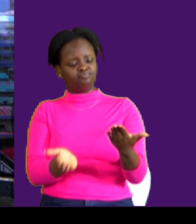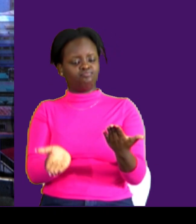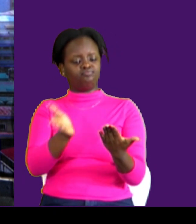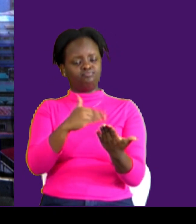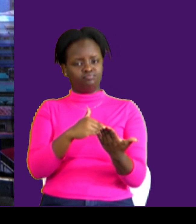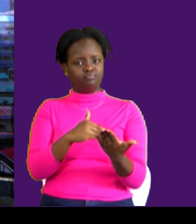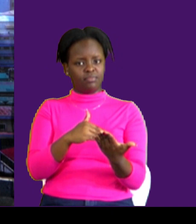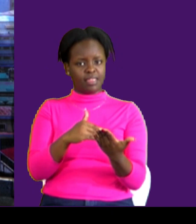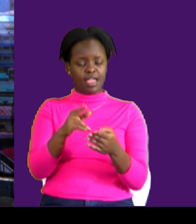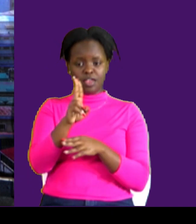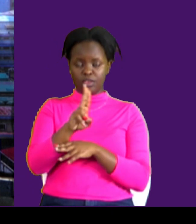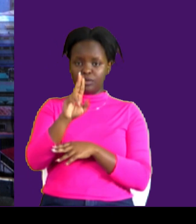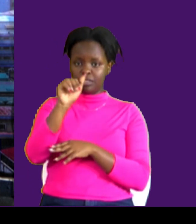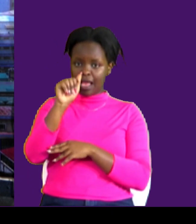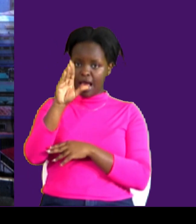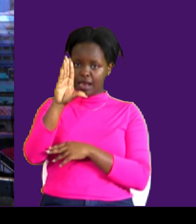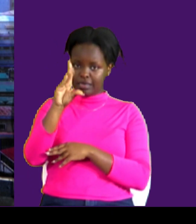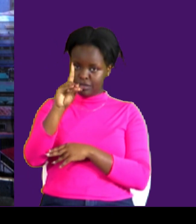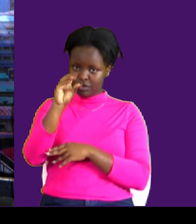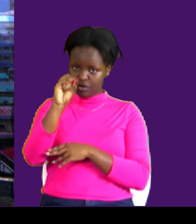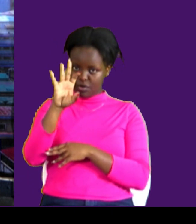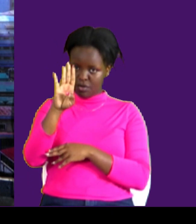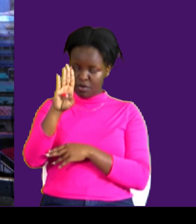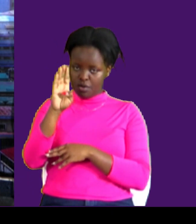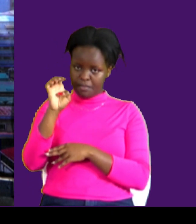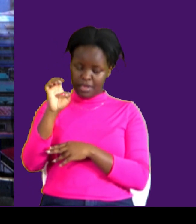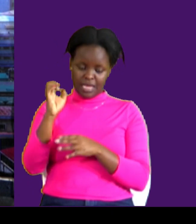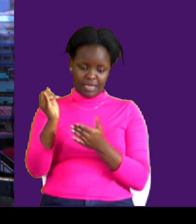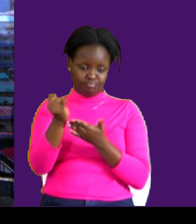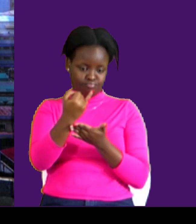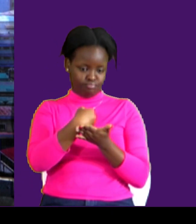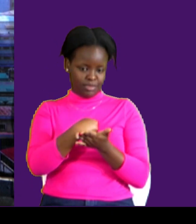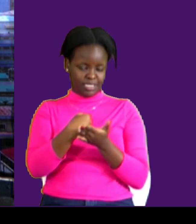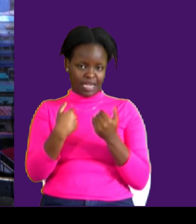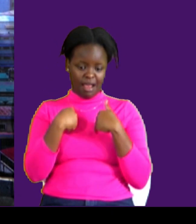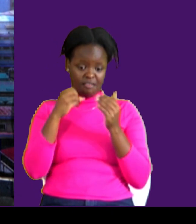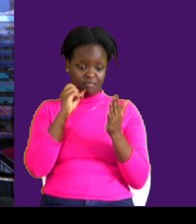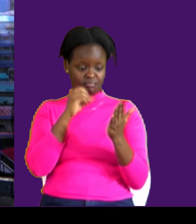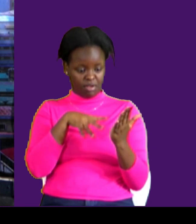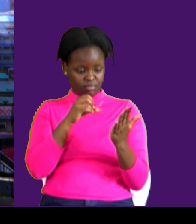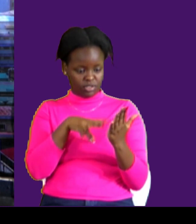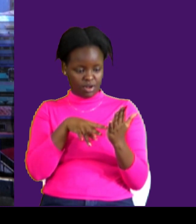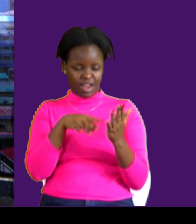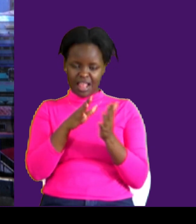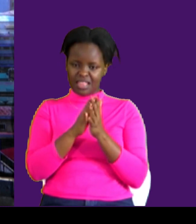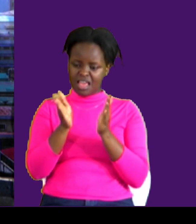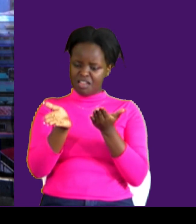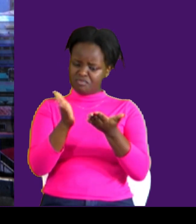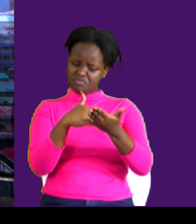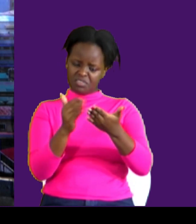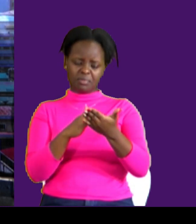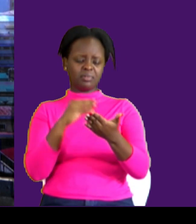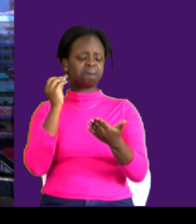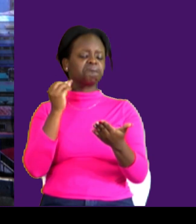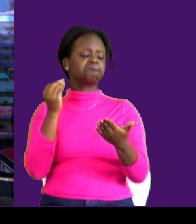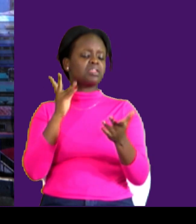newspapers. They use Adobe InDesign to make sure that they have captions and the newspaper is appealing for a person